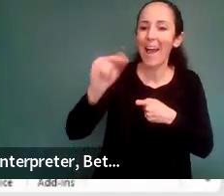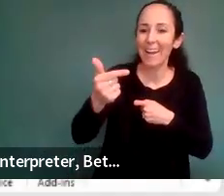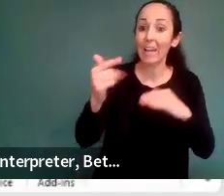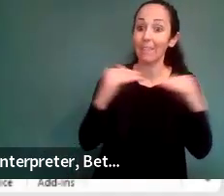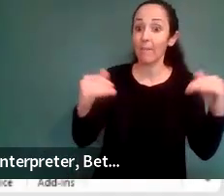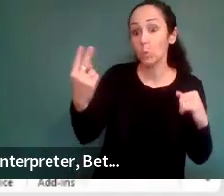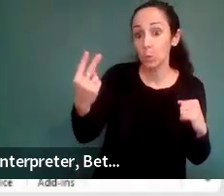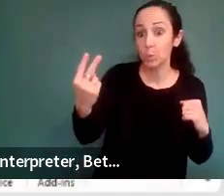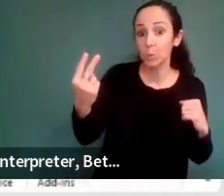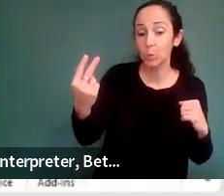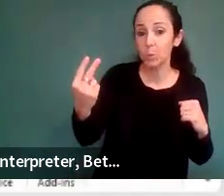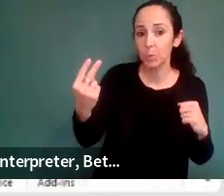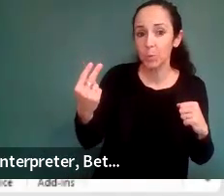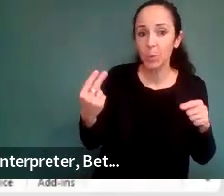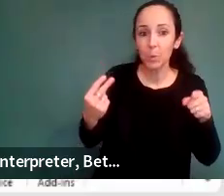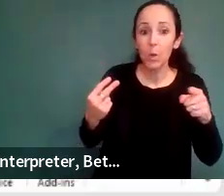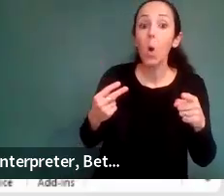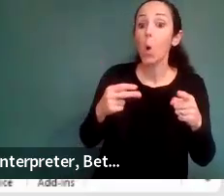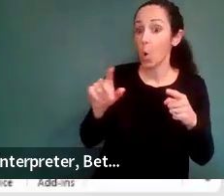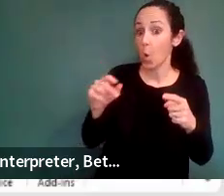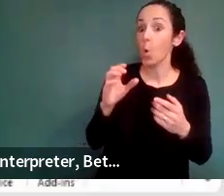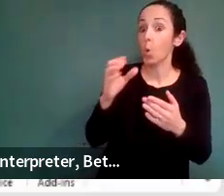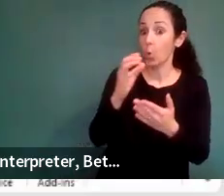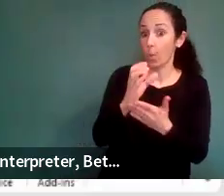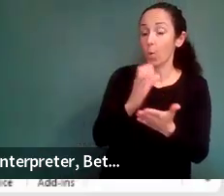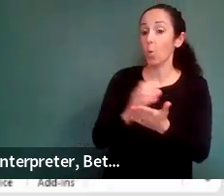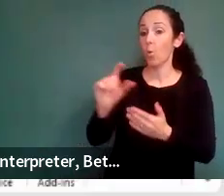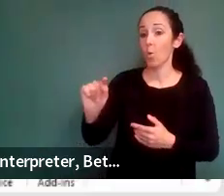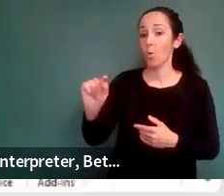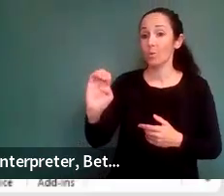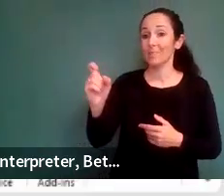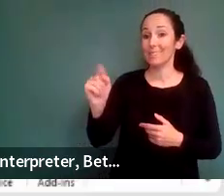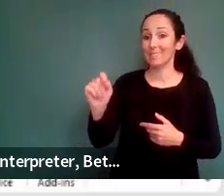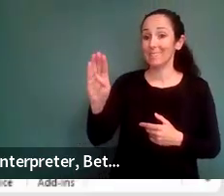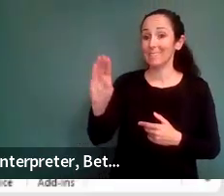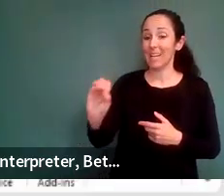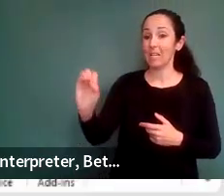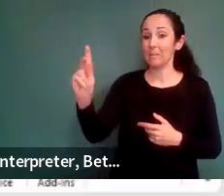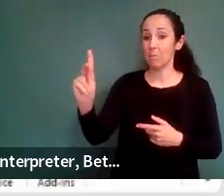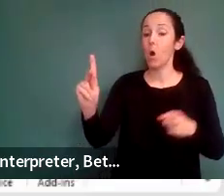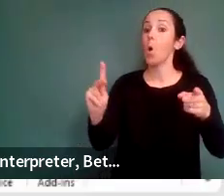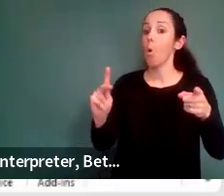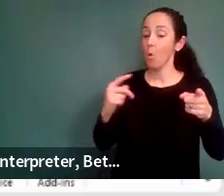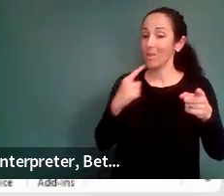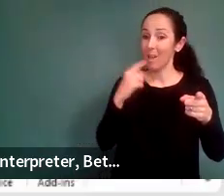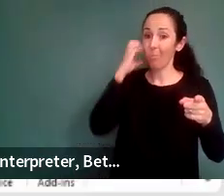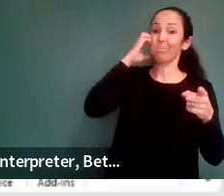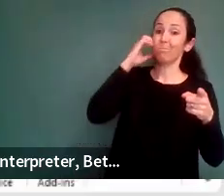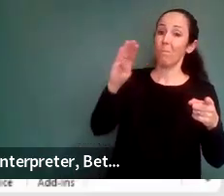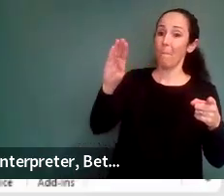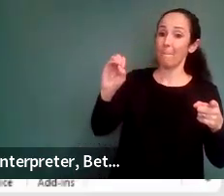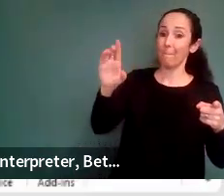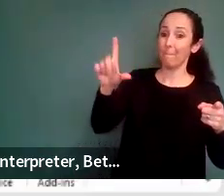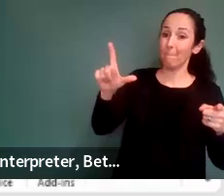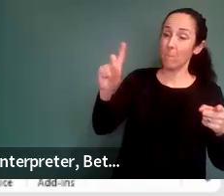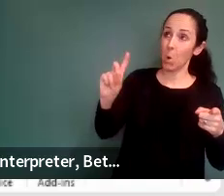2 somewhere else. Course still textbook. Probably here. Bolded, 14 points. Bolded, 14 point. 14